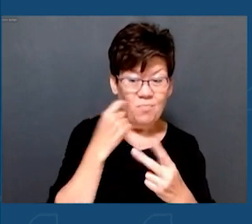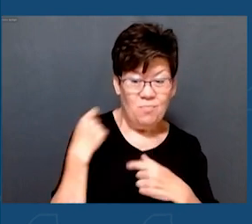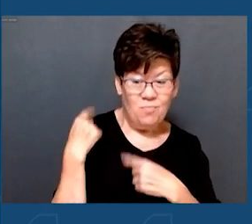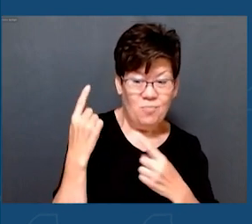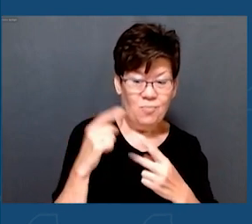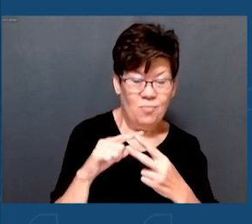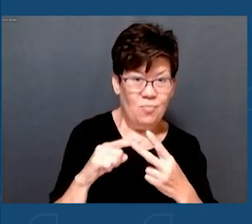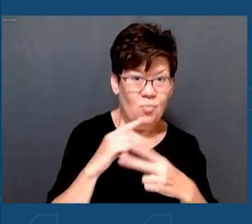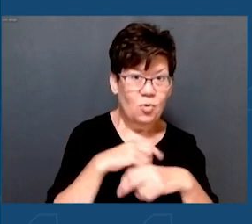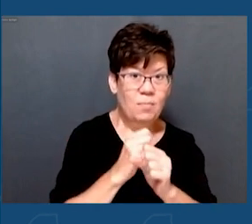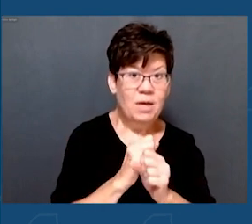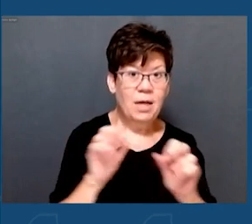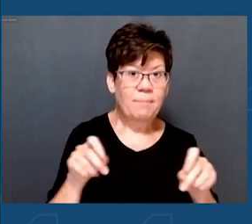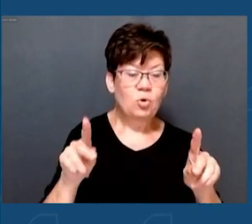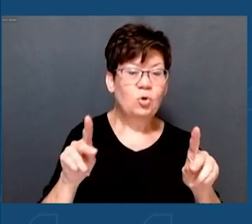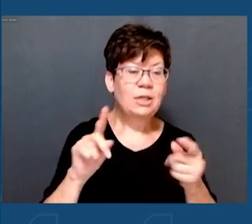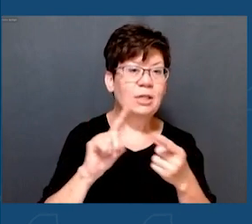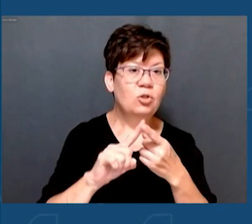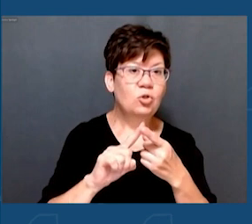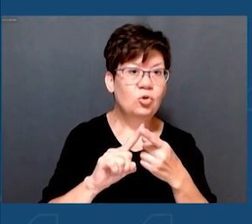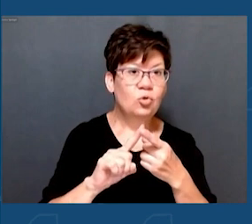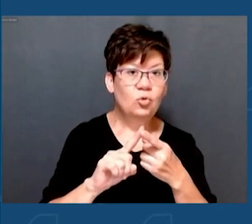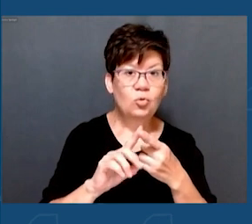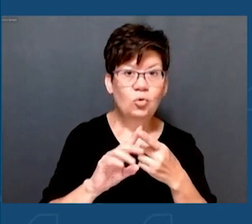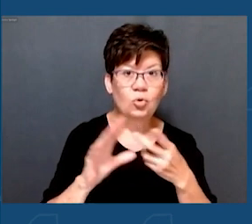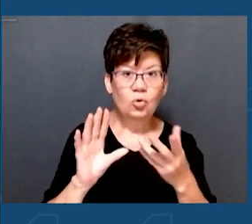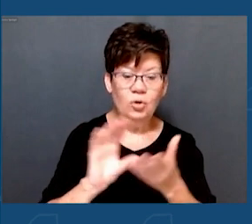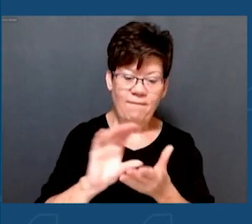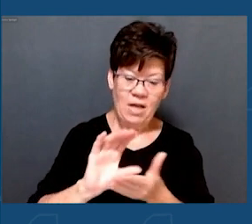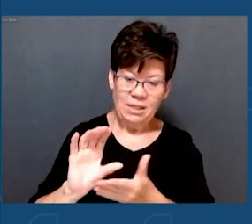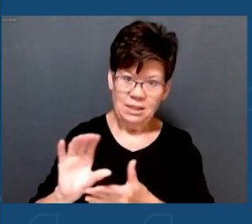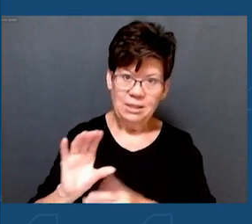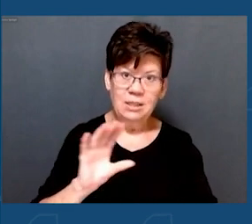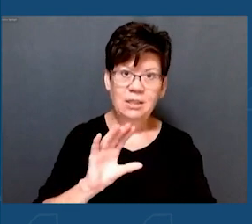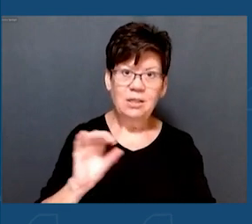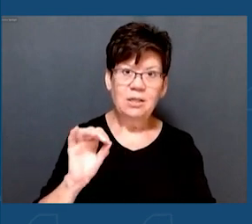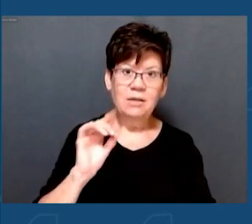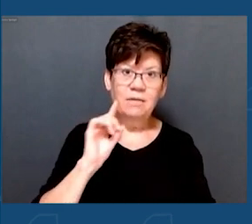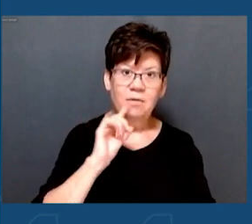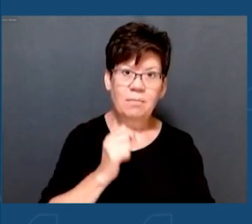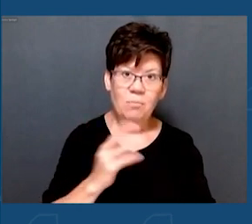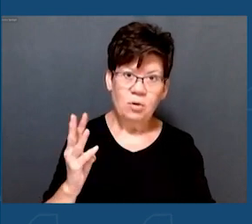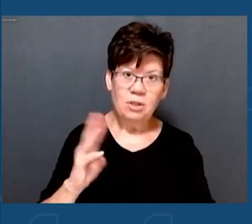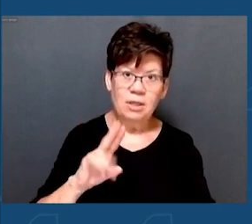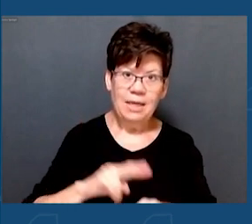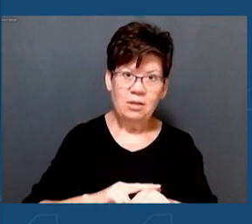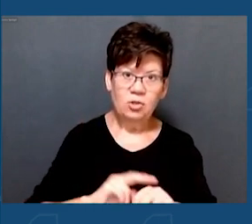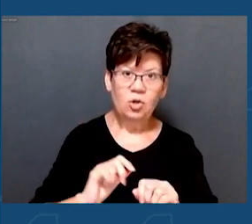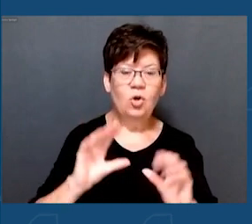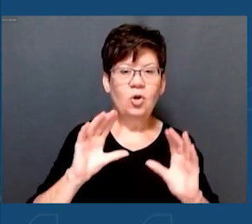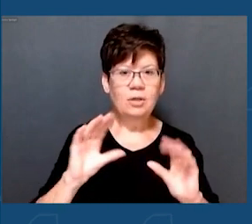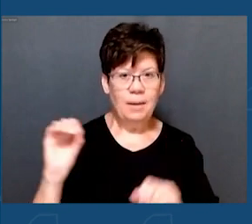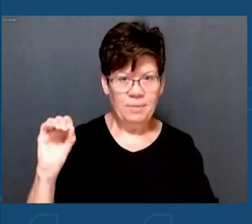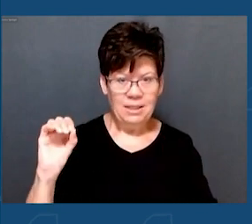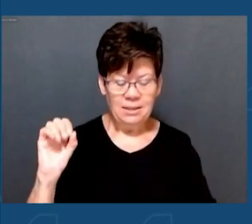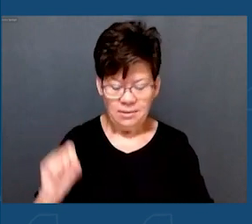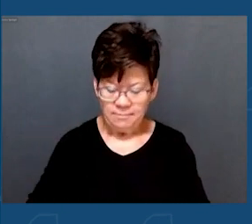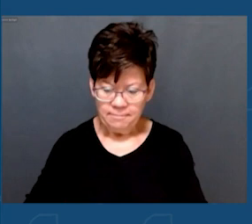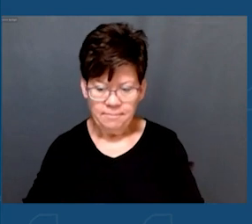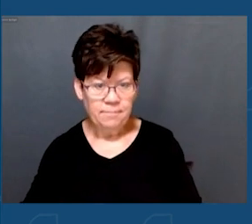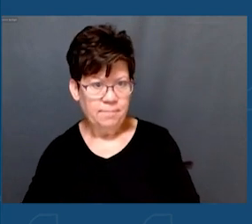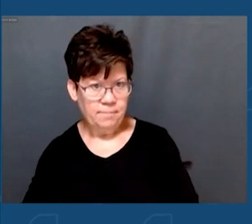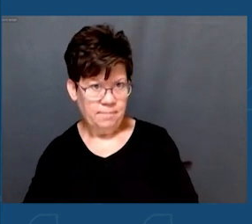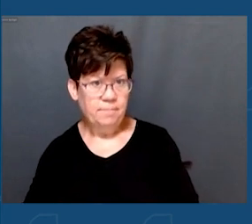created opportunity that attracted investment from multinational companies. The CHIPS Act